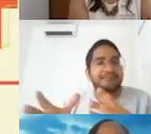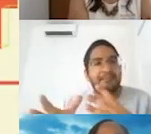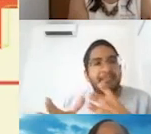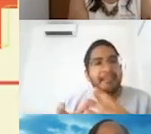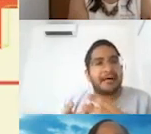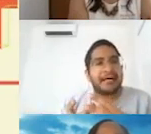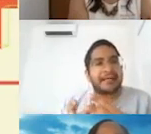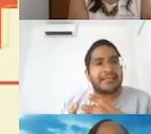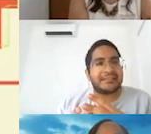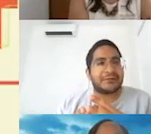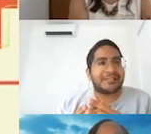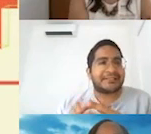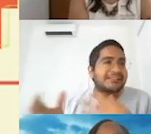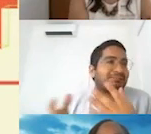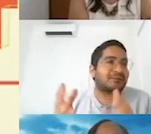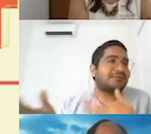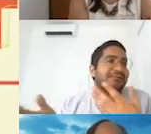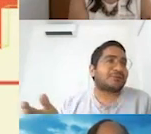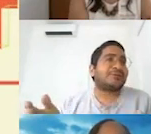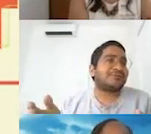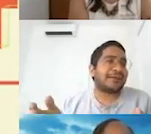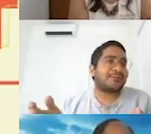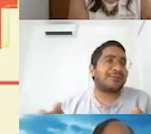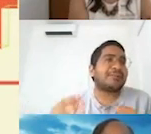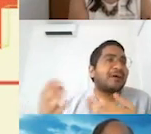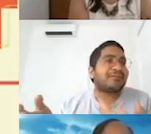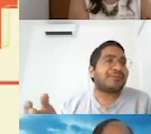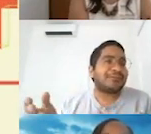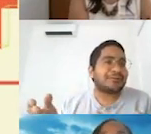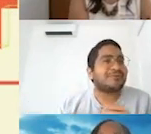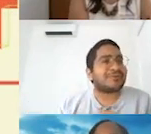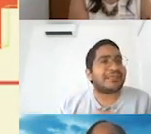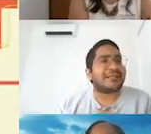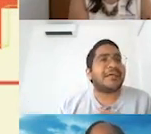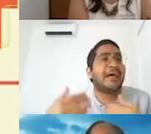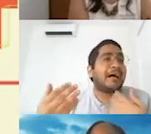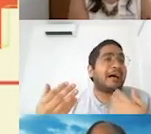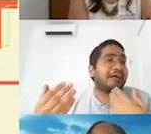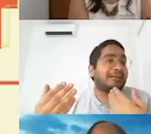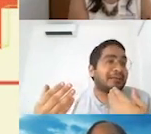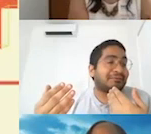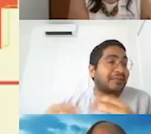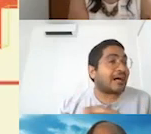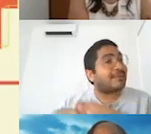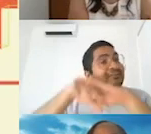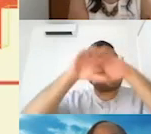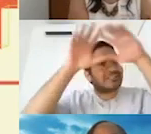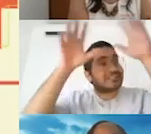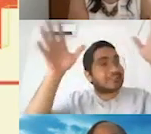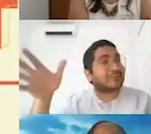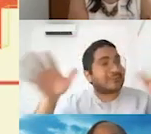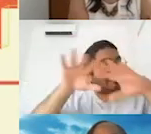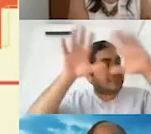mean, you know, like this is more of a historical fact, right? But a lot of the people that we read that come